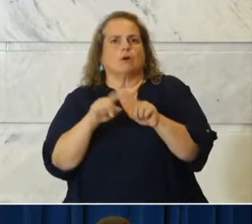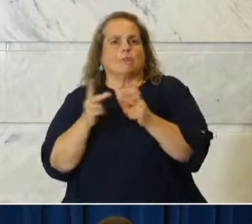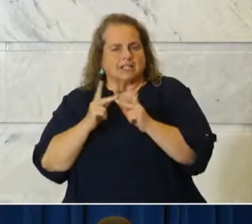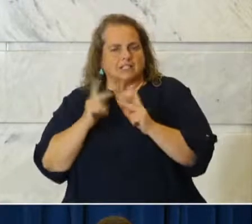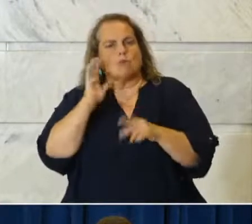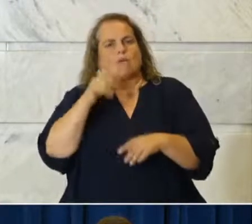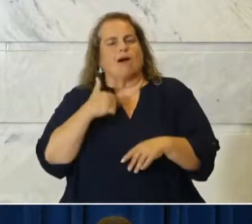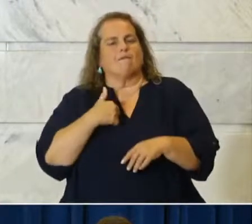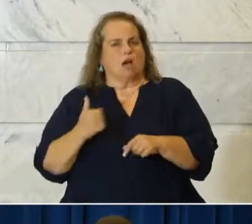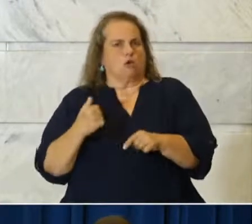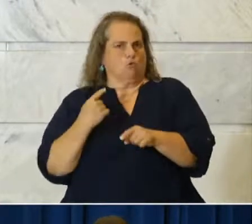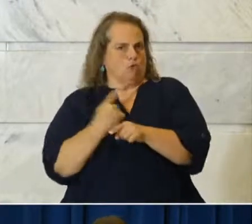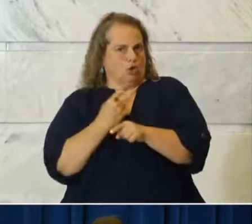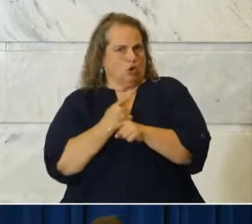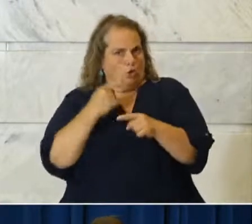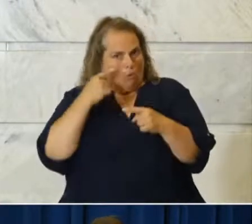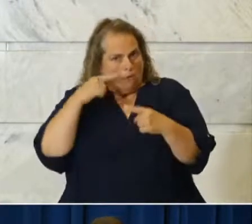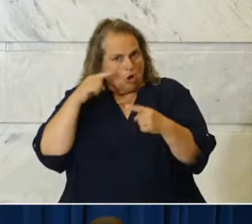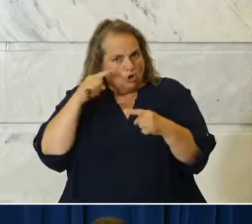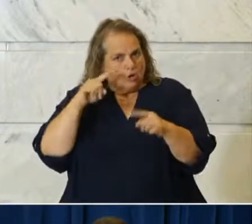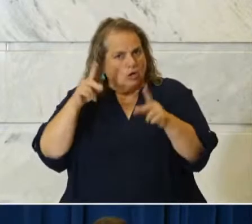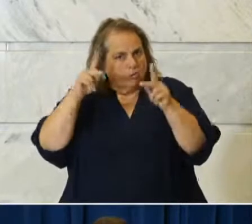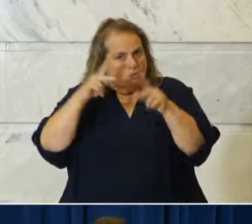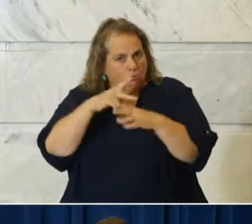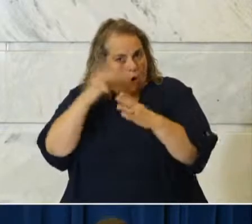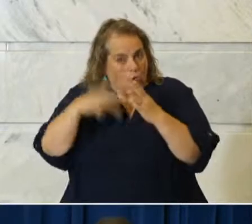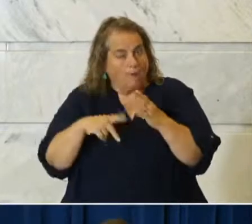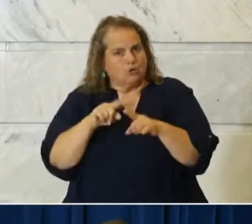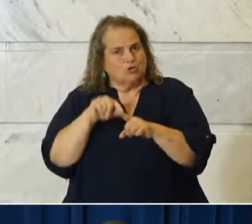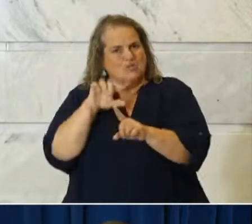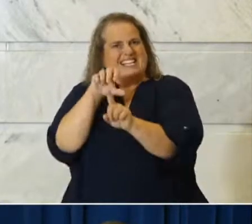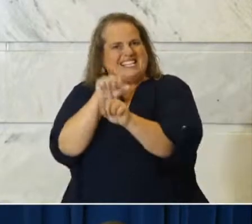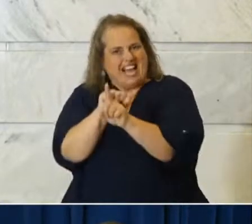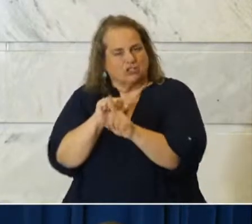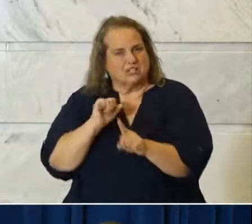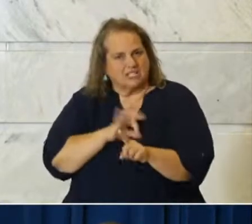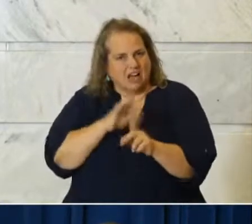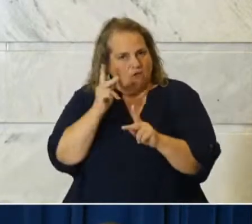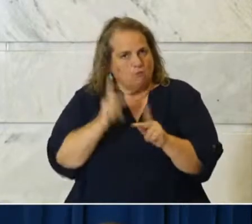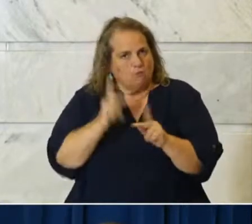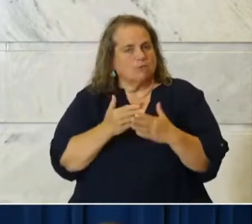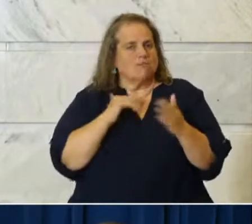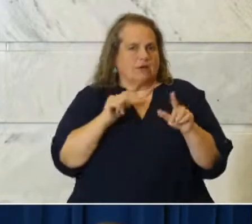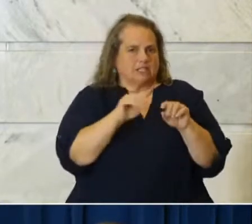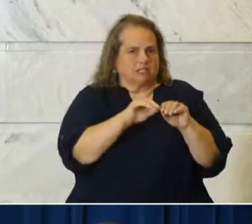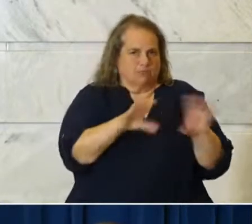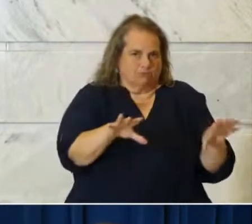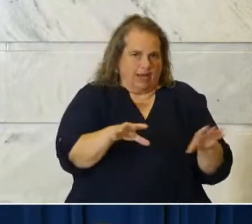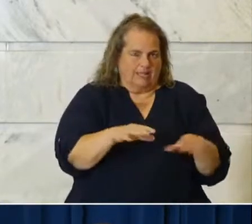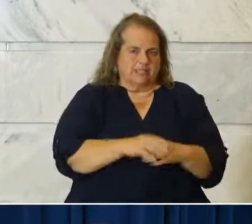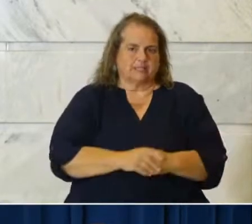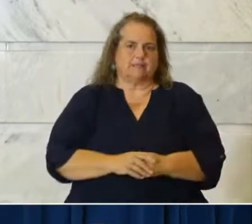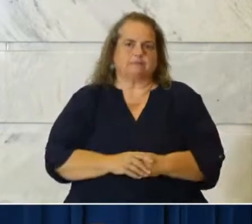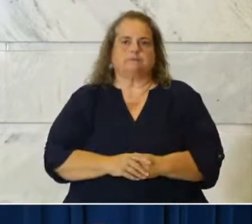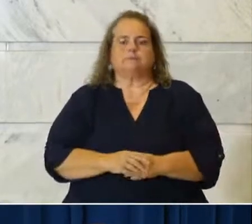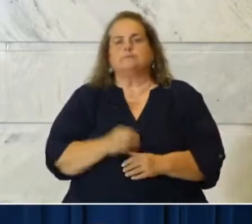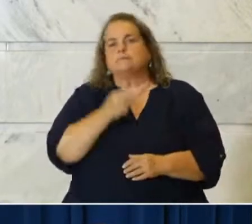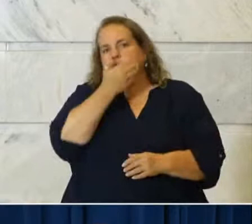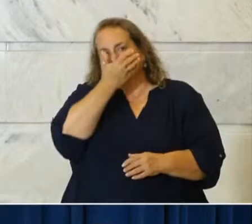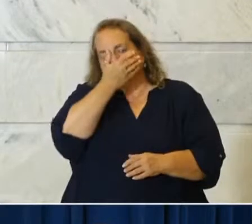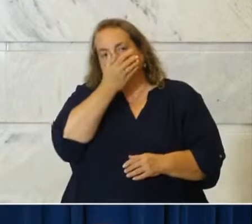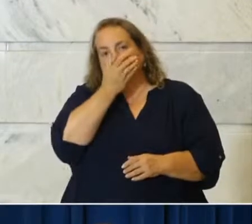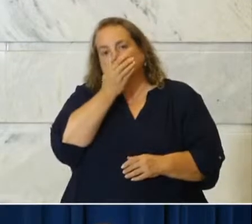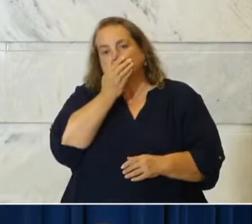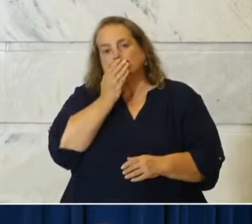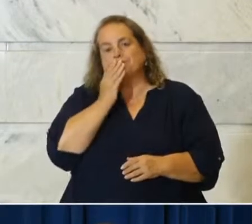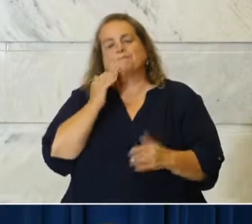monitoring program that's going to try to catch that before it can potentially spread in multiple facilities. Now let's take a